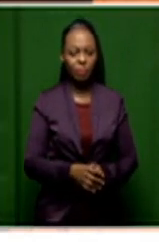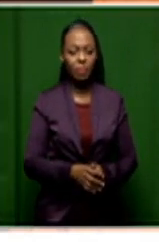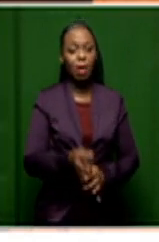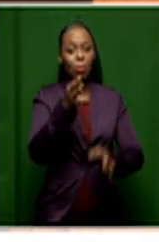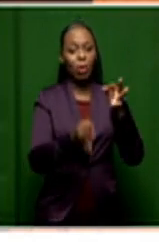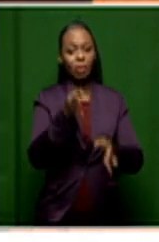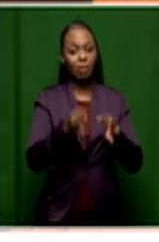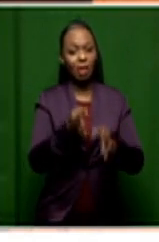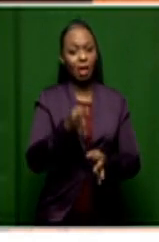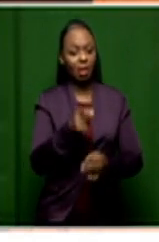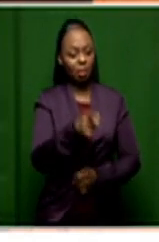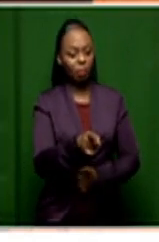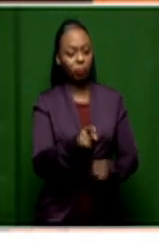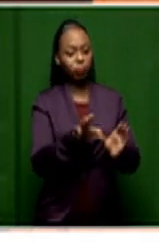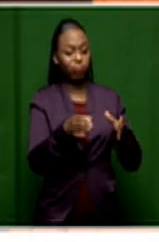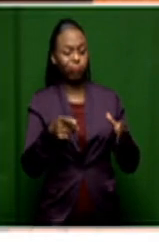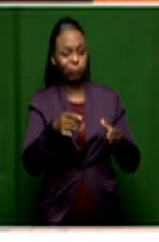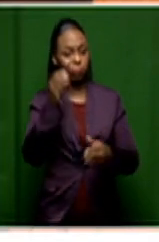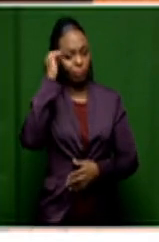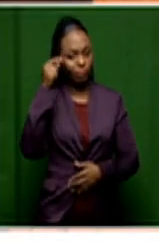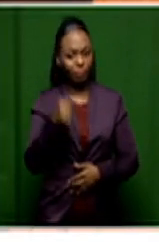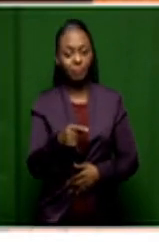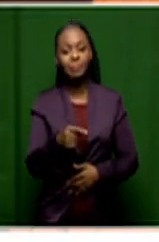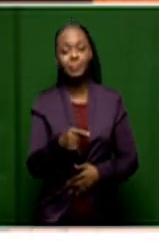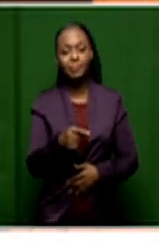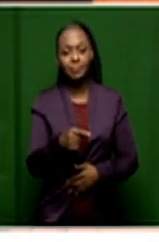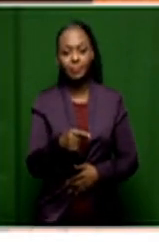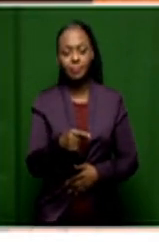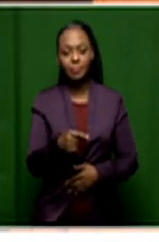Political interests are trying to extend their